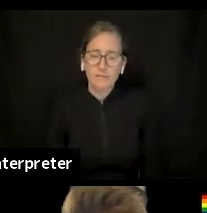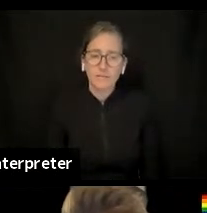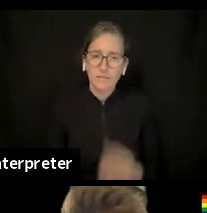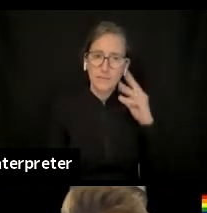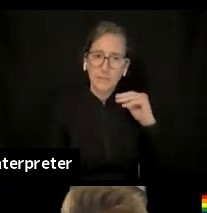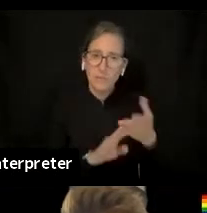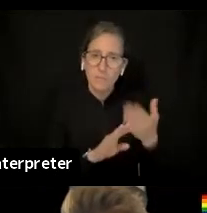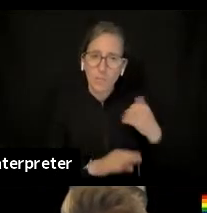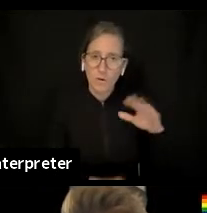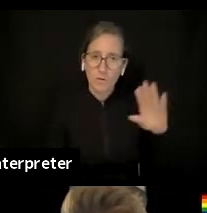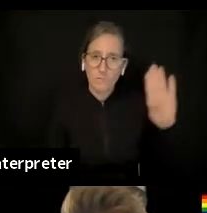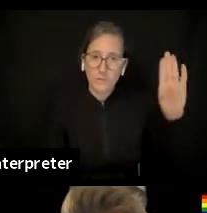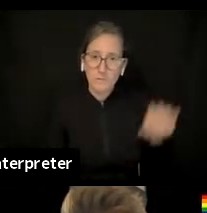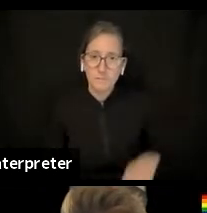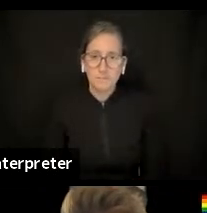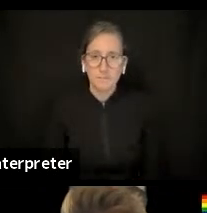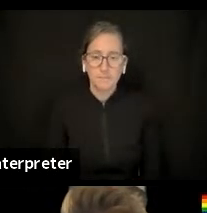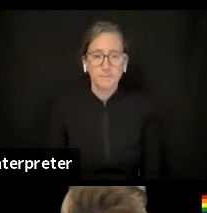feature.